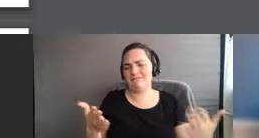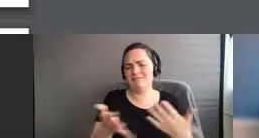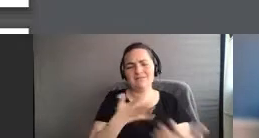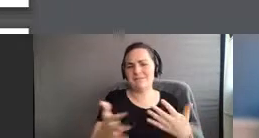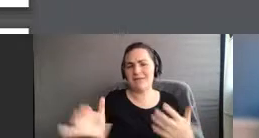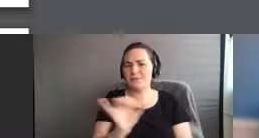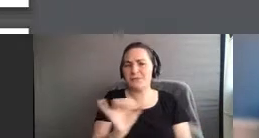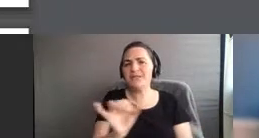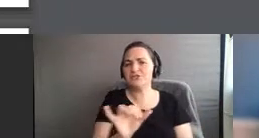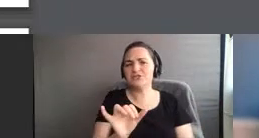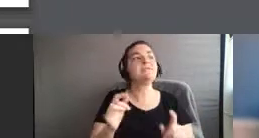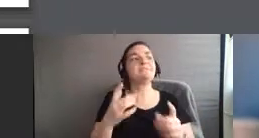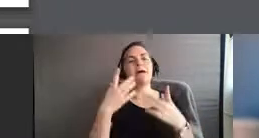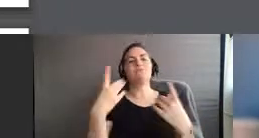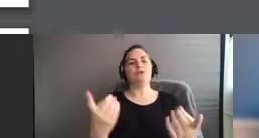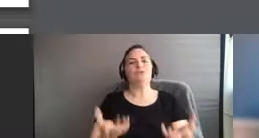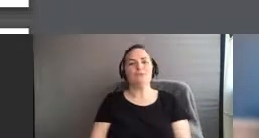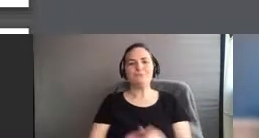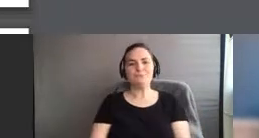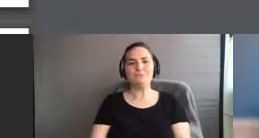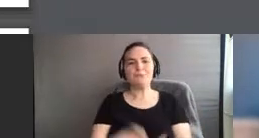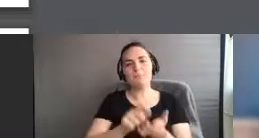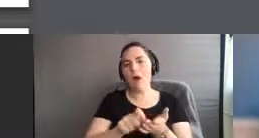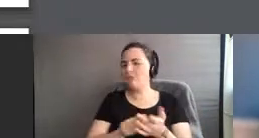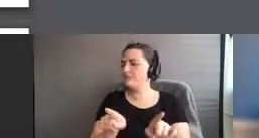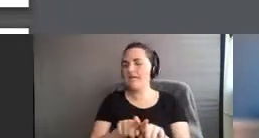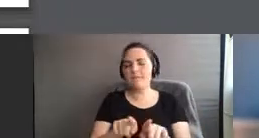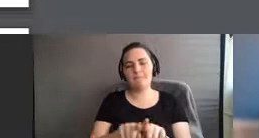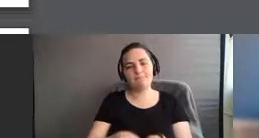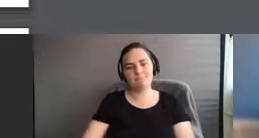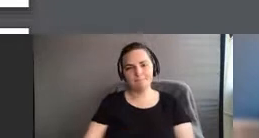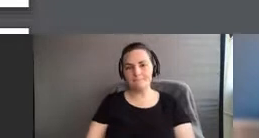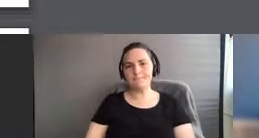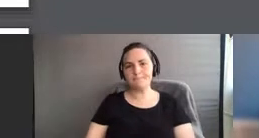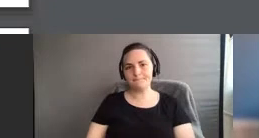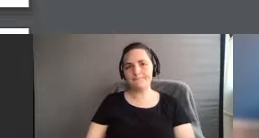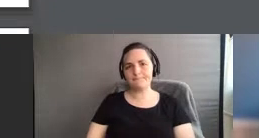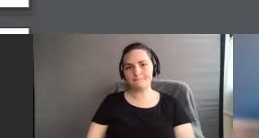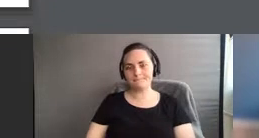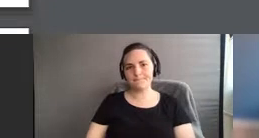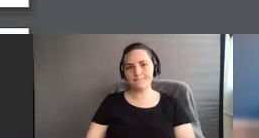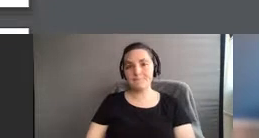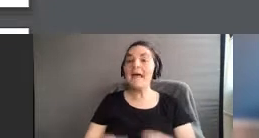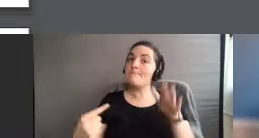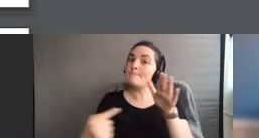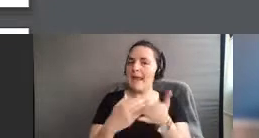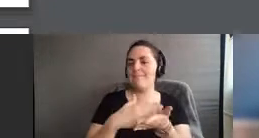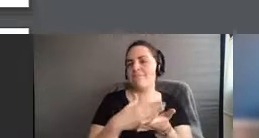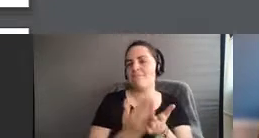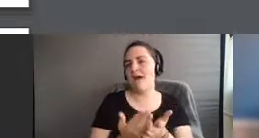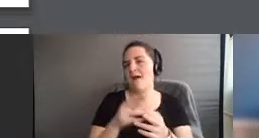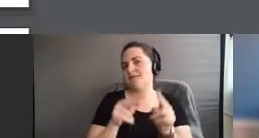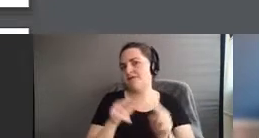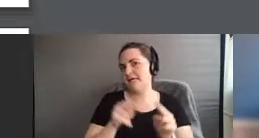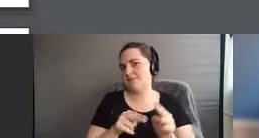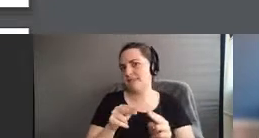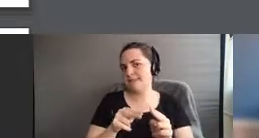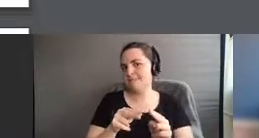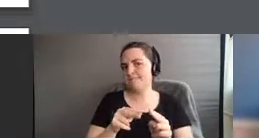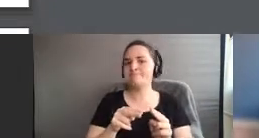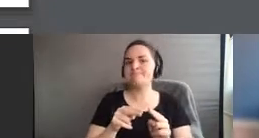essay than a presentation. It's marked in the same way. That's the main component. So the essay or